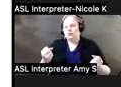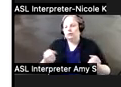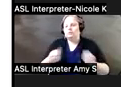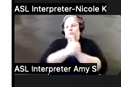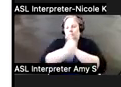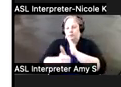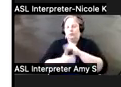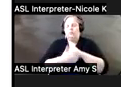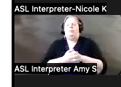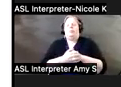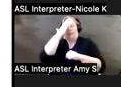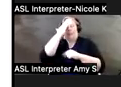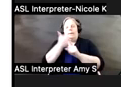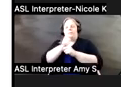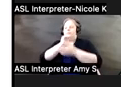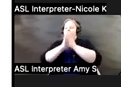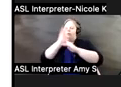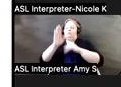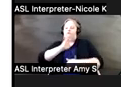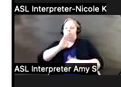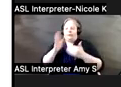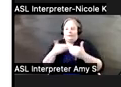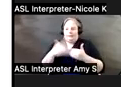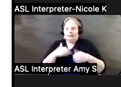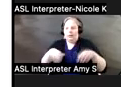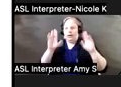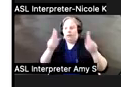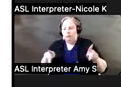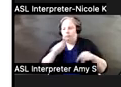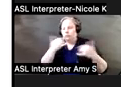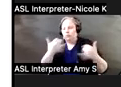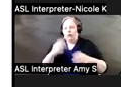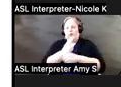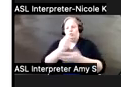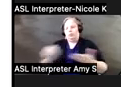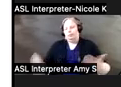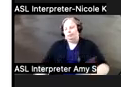with the controller, so they don't get frustrated too easily and want to quit and not play with the adaptive equipment.